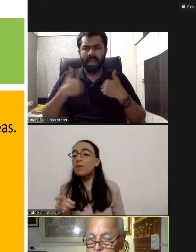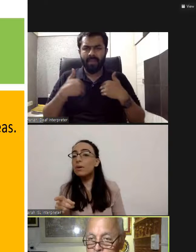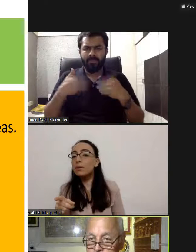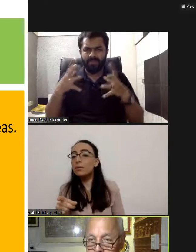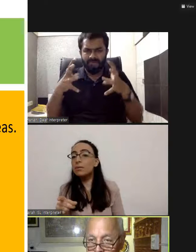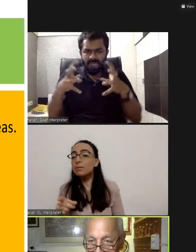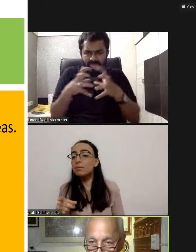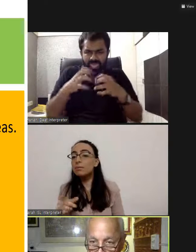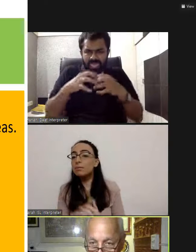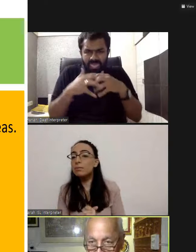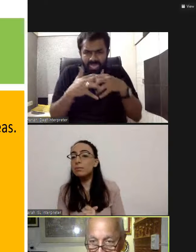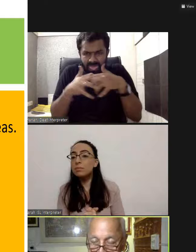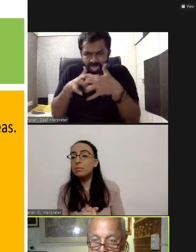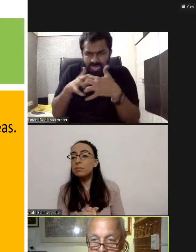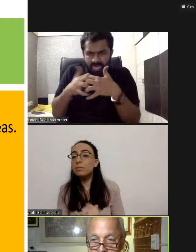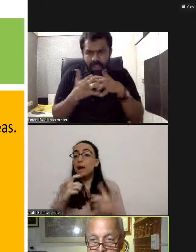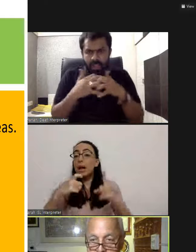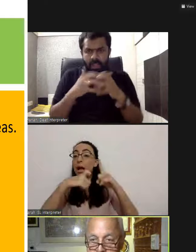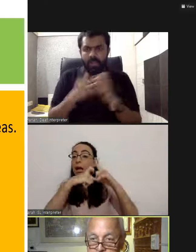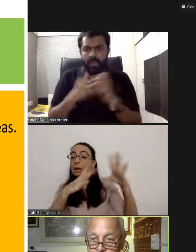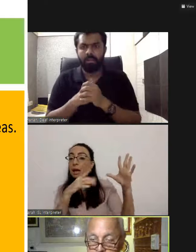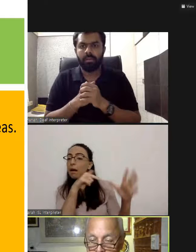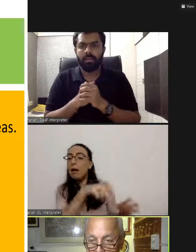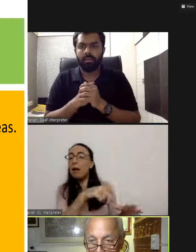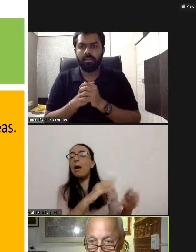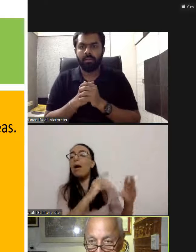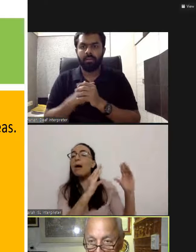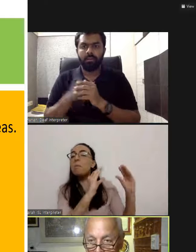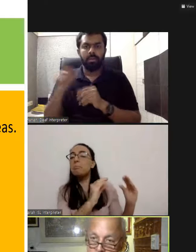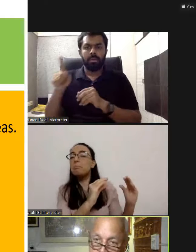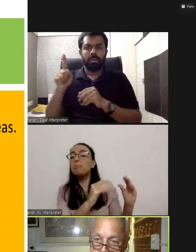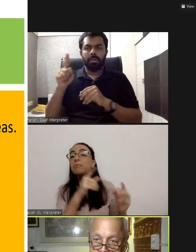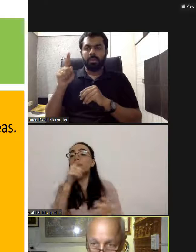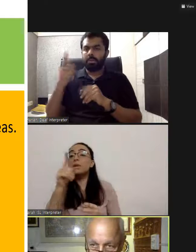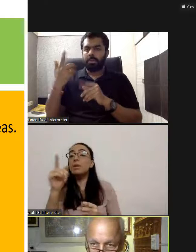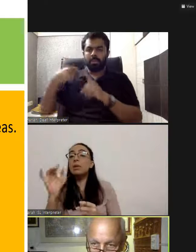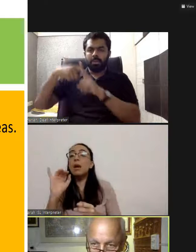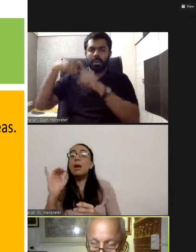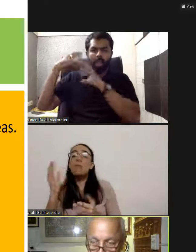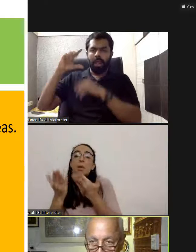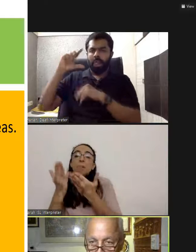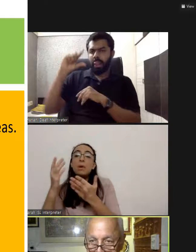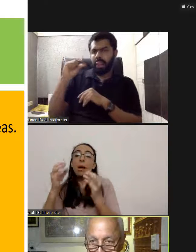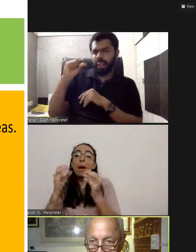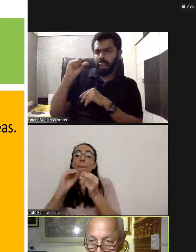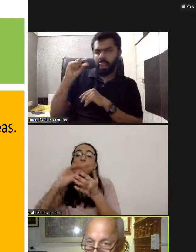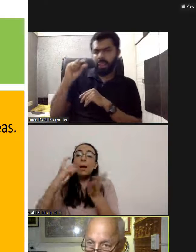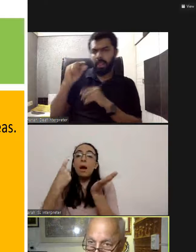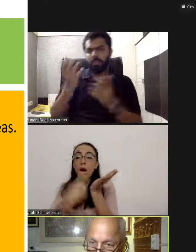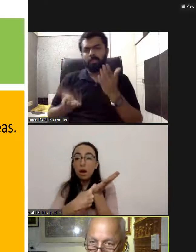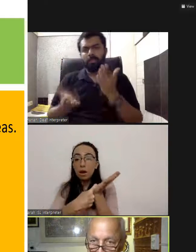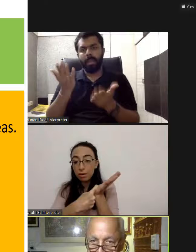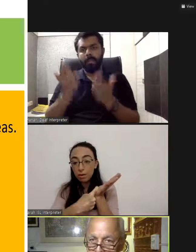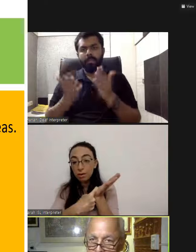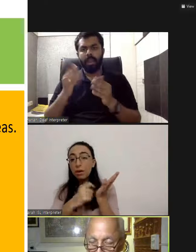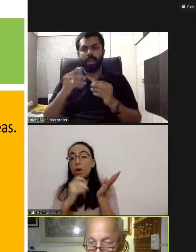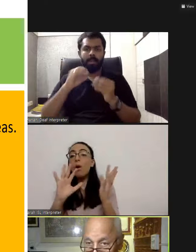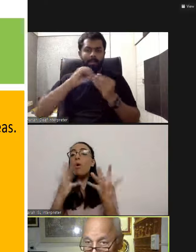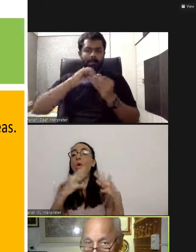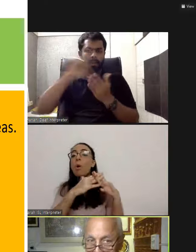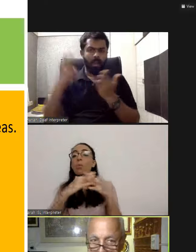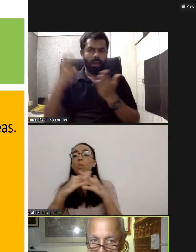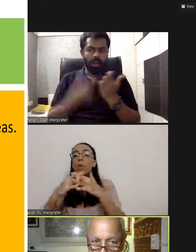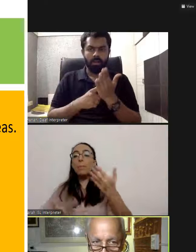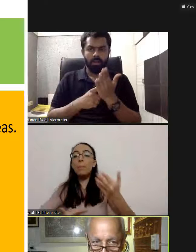so important in Kerala, but it's extremely important in Bihar or West Bengal, even